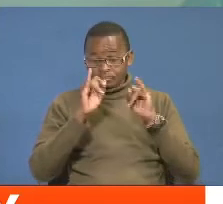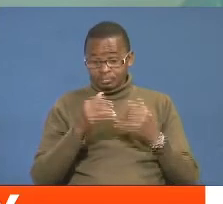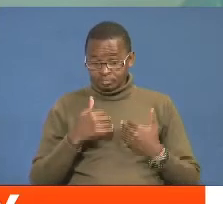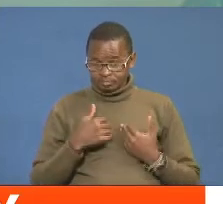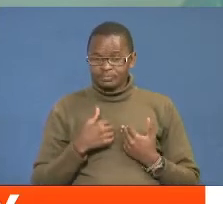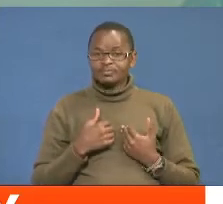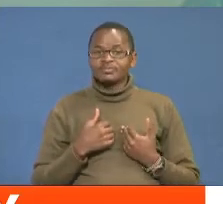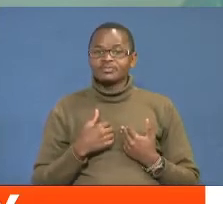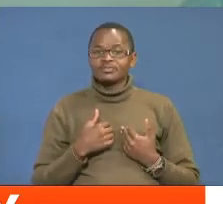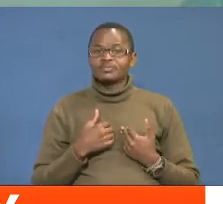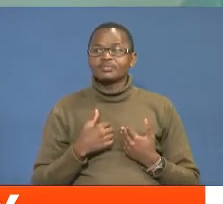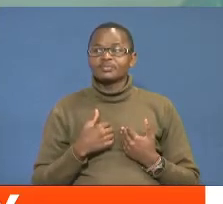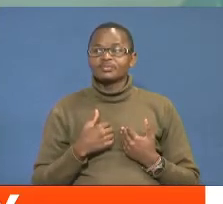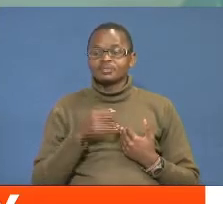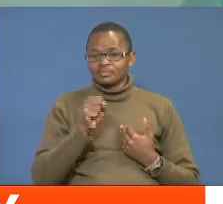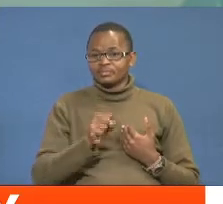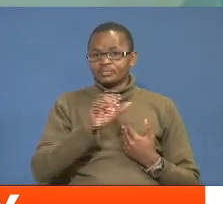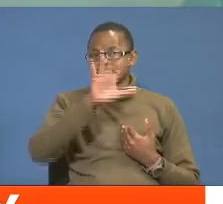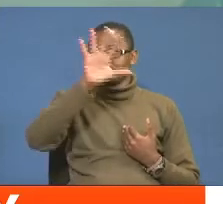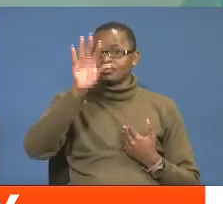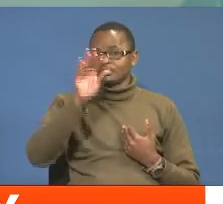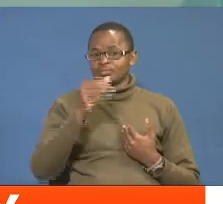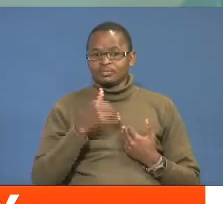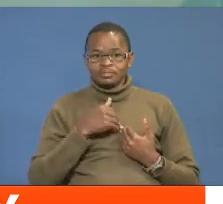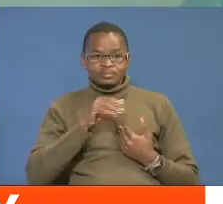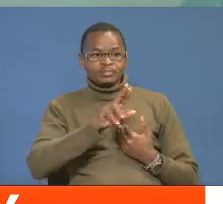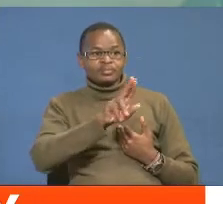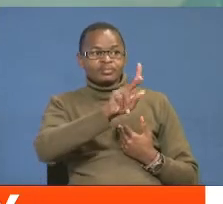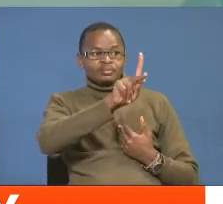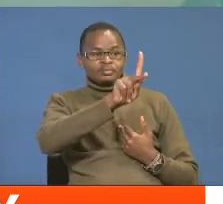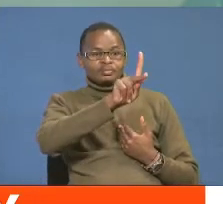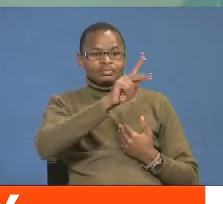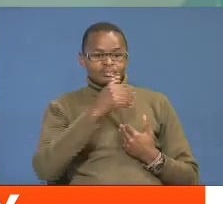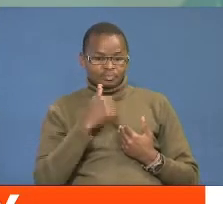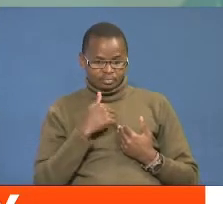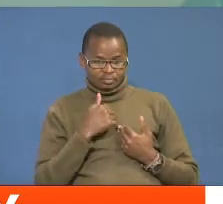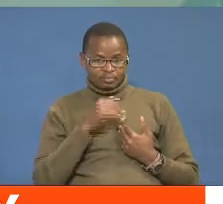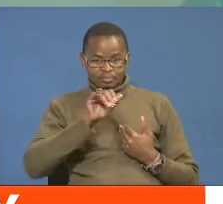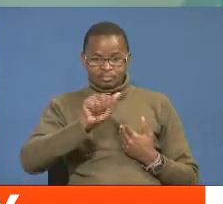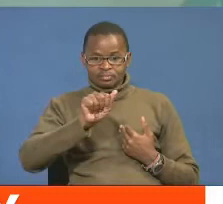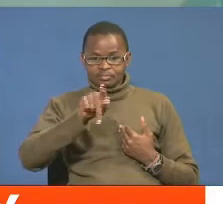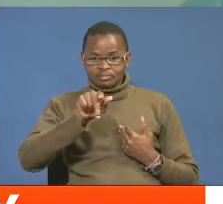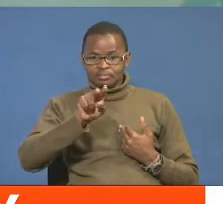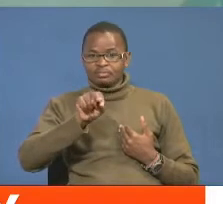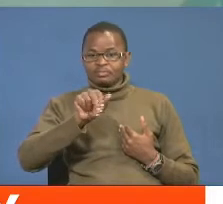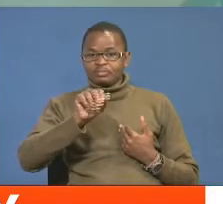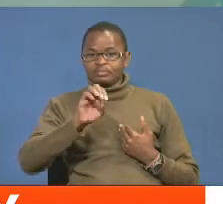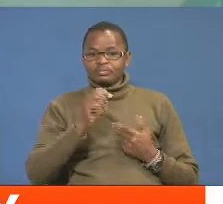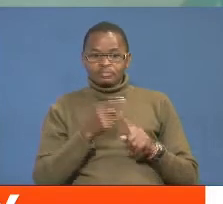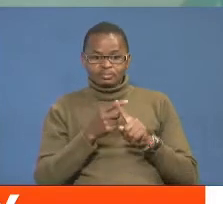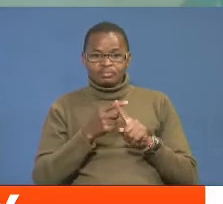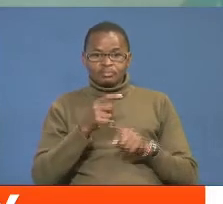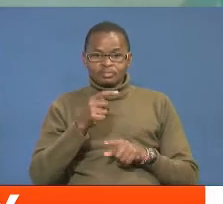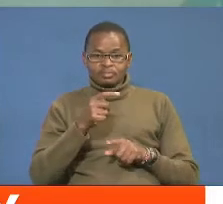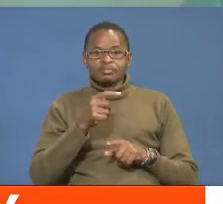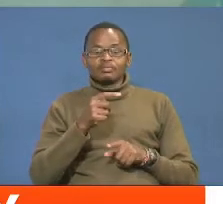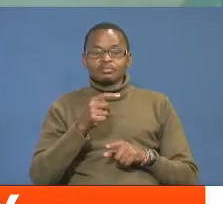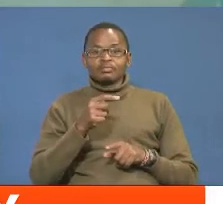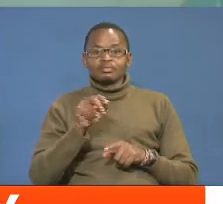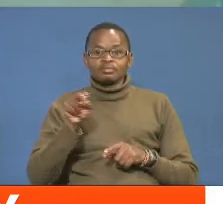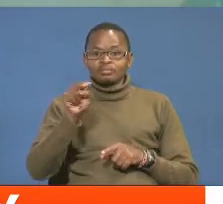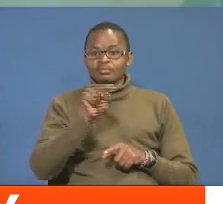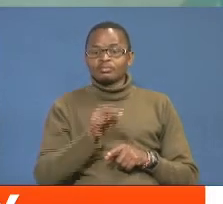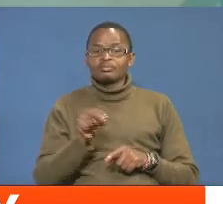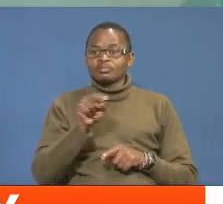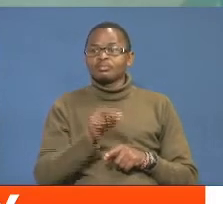we have the South Africa variant, we have the UK variant, mm-hmm. we now have the Japanese, we have even one from Nigeria, yeah. and also